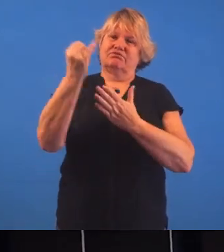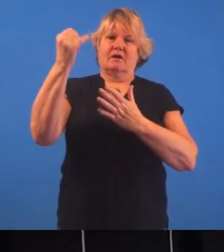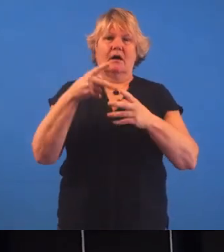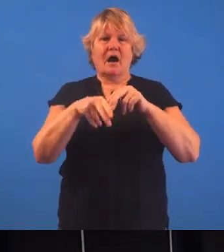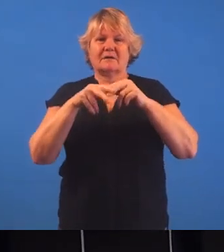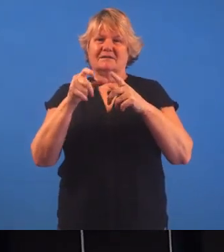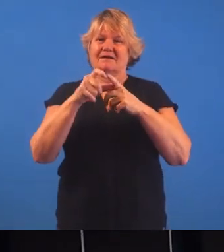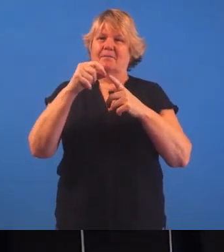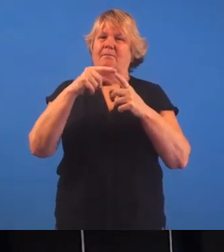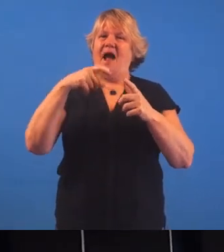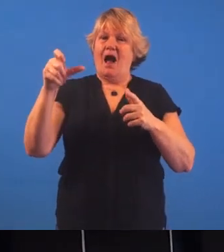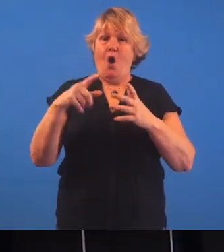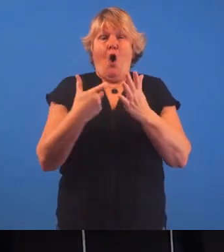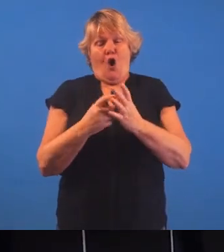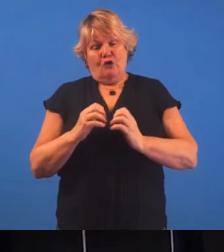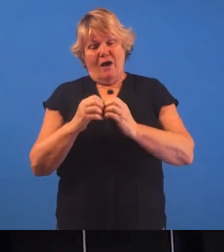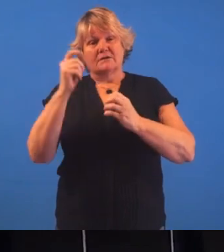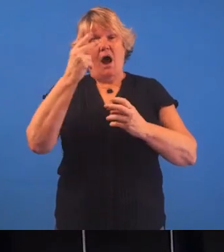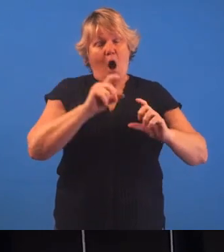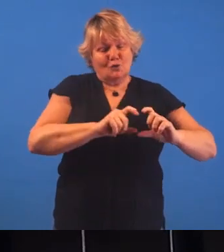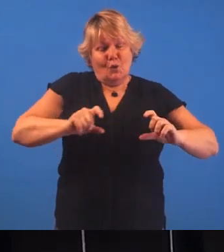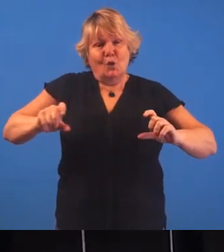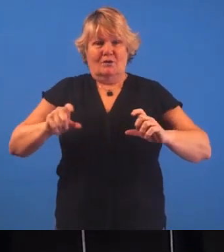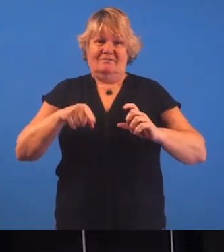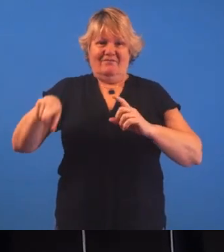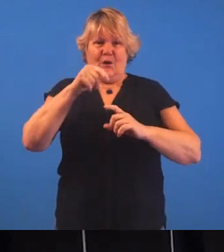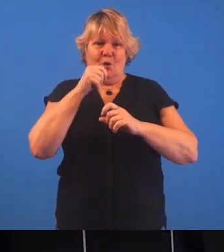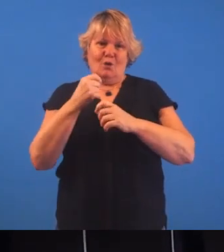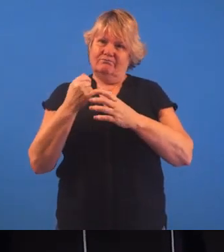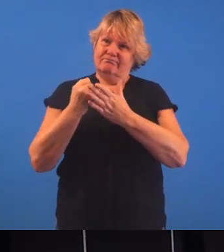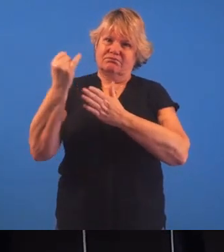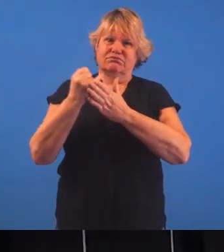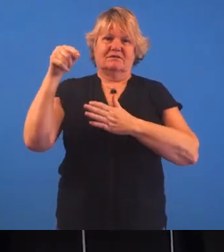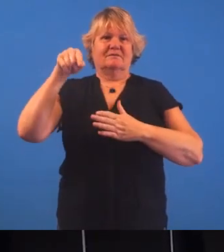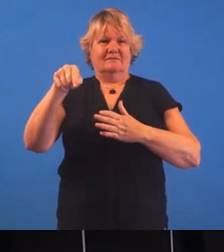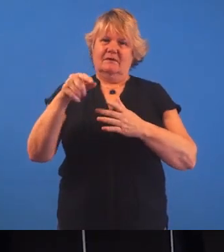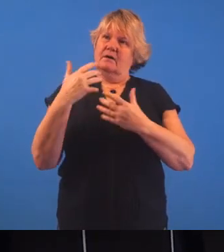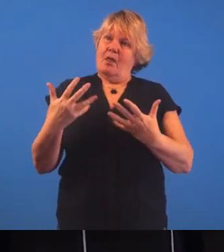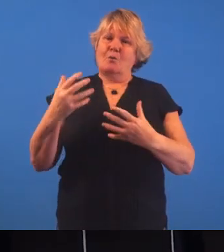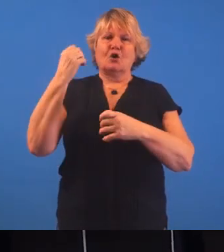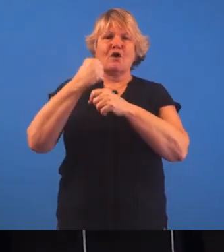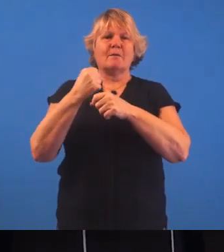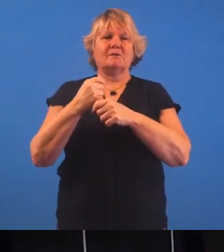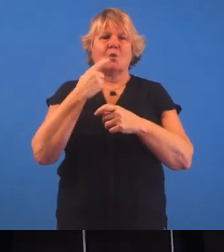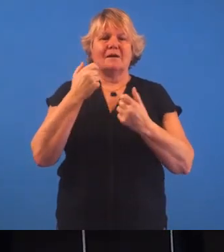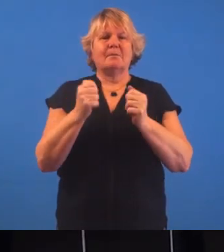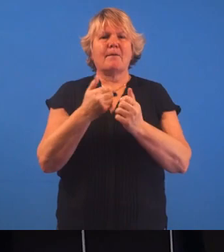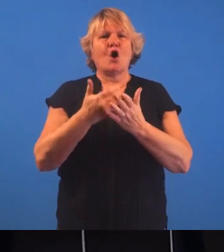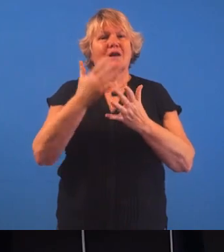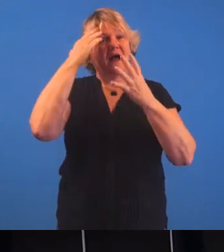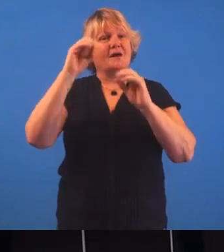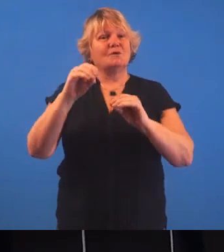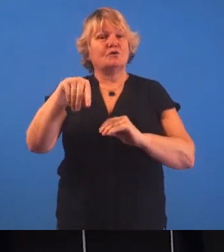organisations as Disabled People Against Cuts, DPAC or creating a cartoon strip about the current